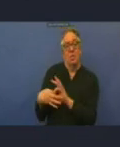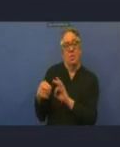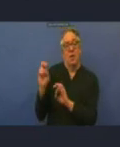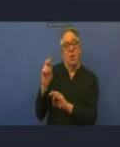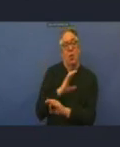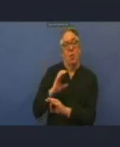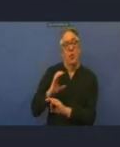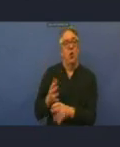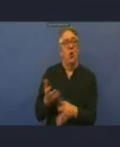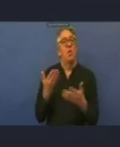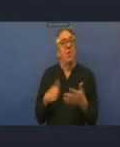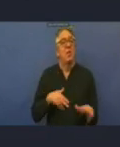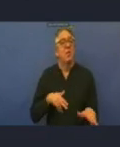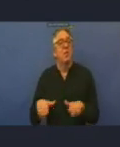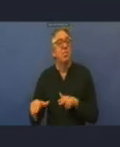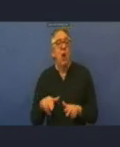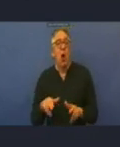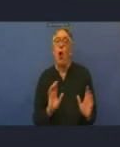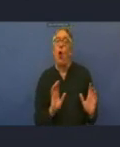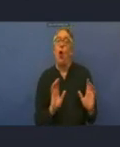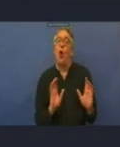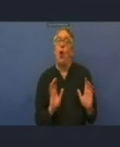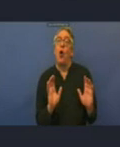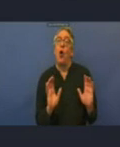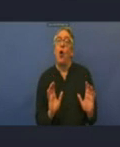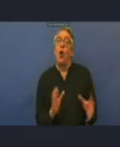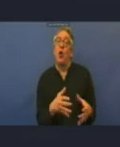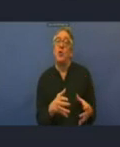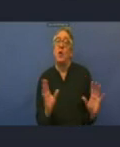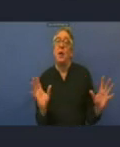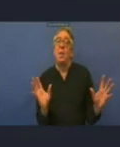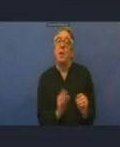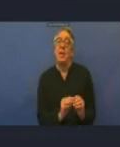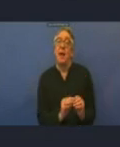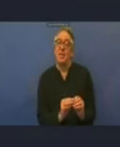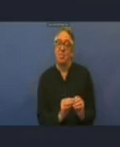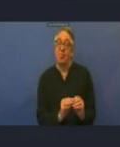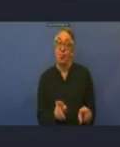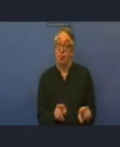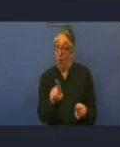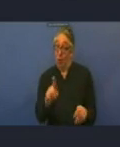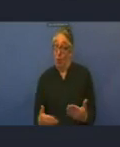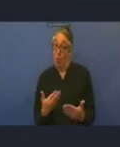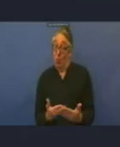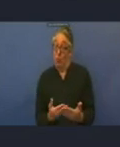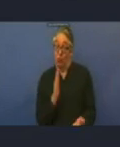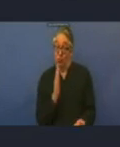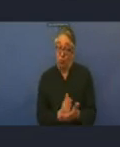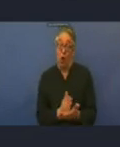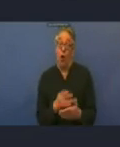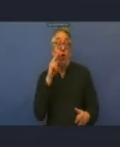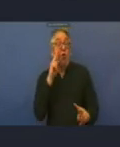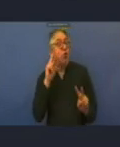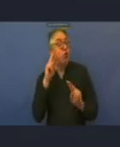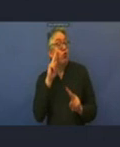meeting in order to precisely to analyze projects, to check their impact, to discuss also with